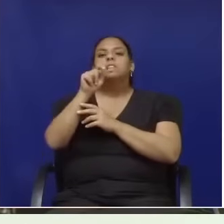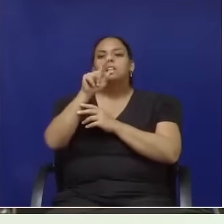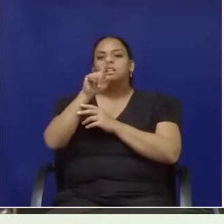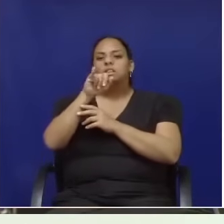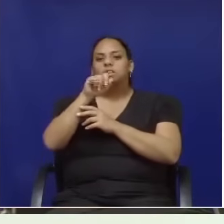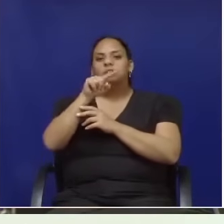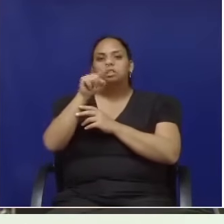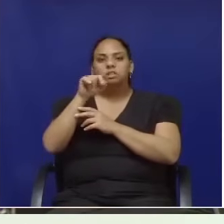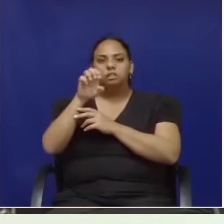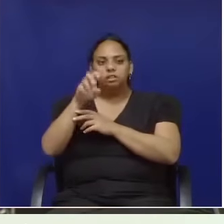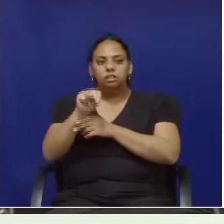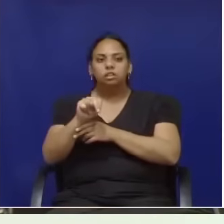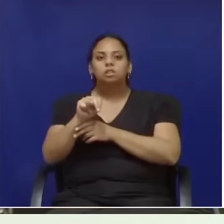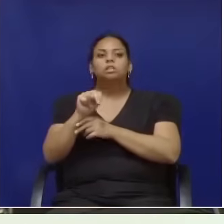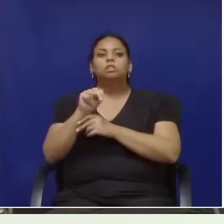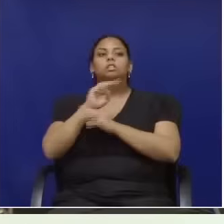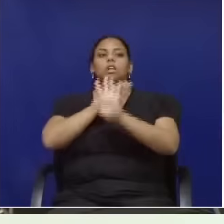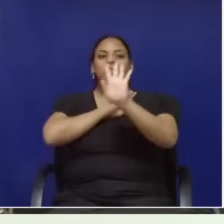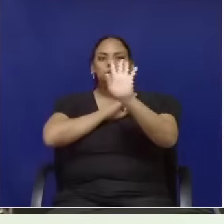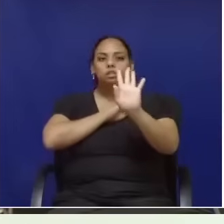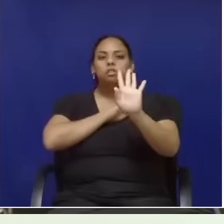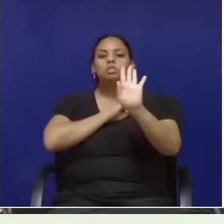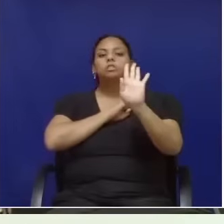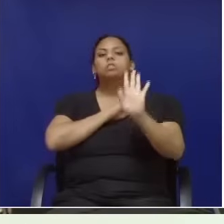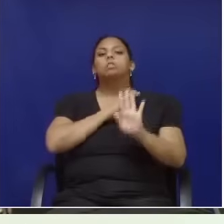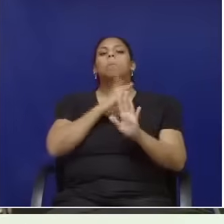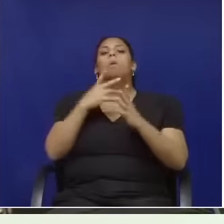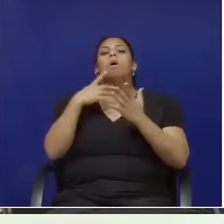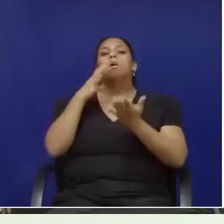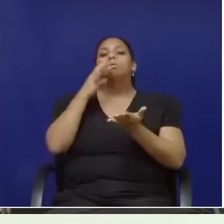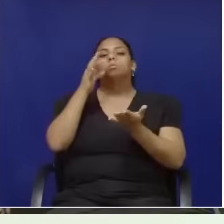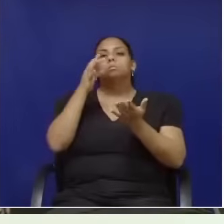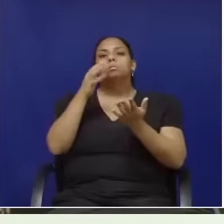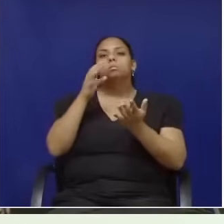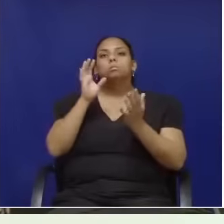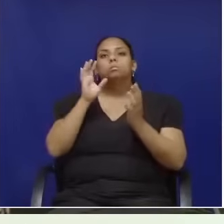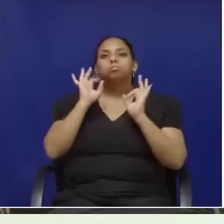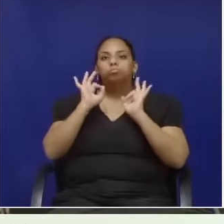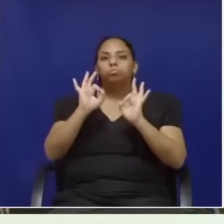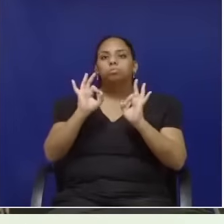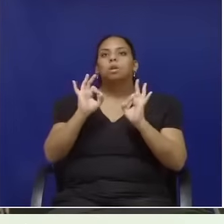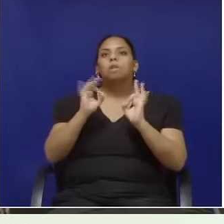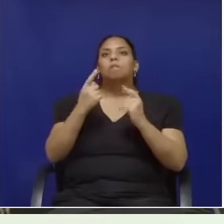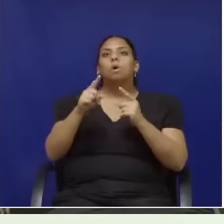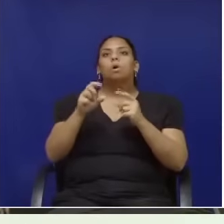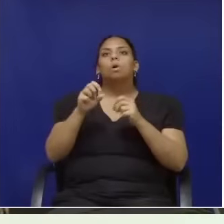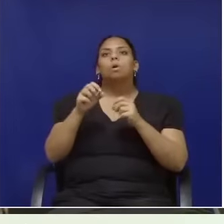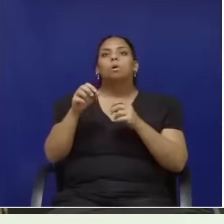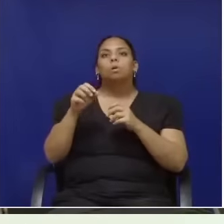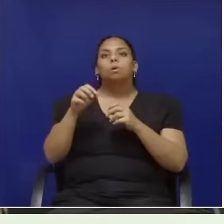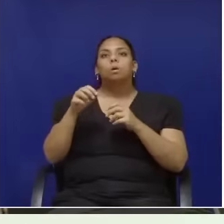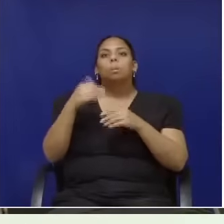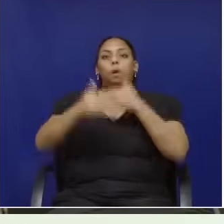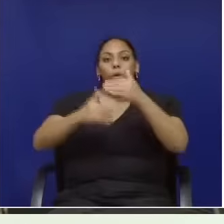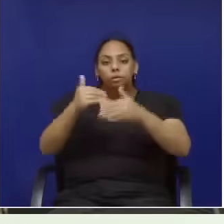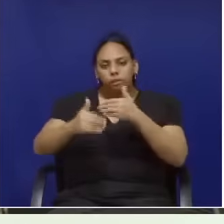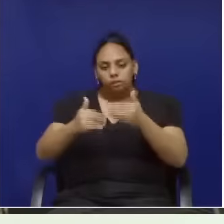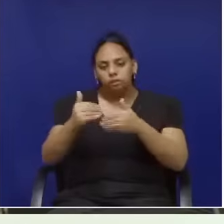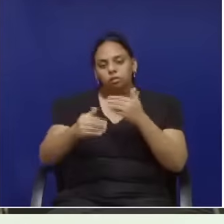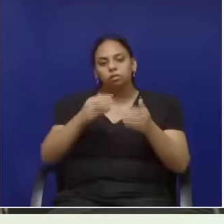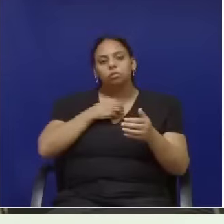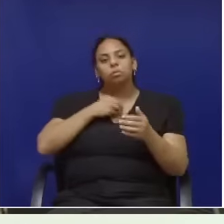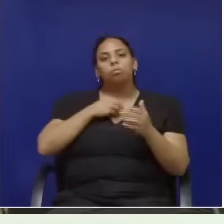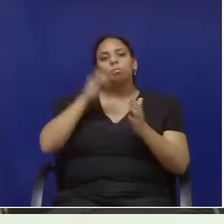functionality into the online citizenship confirmation portal in order to streamline administrative processes and